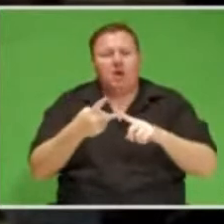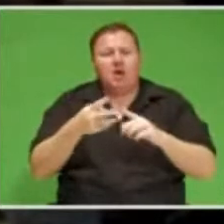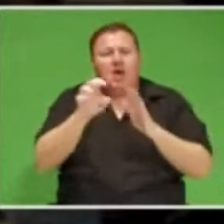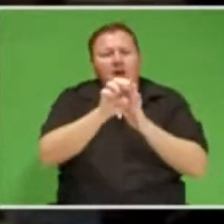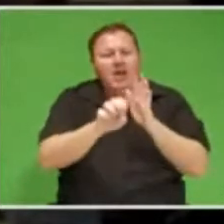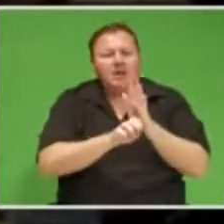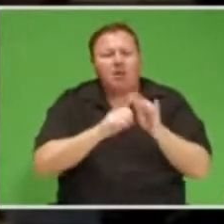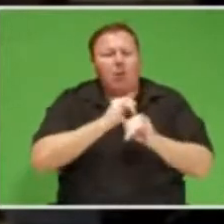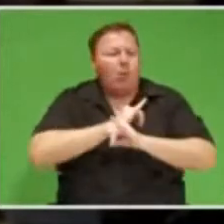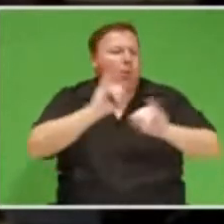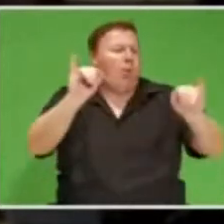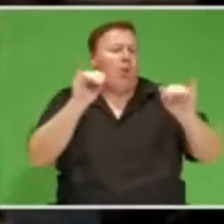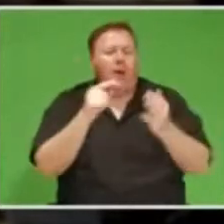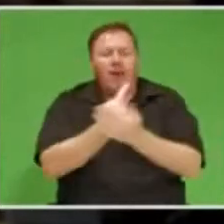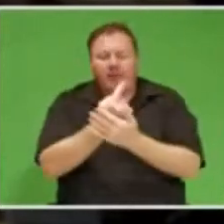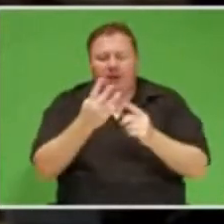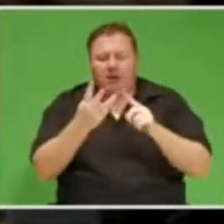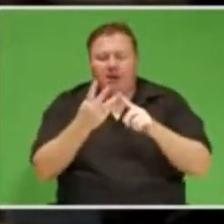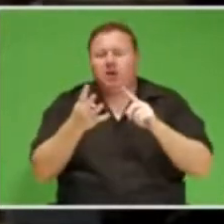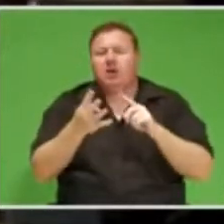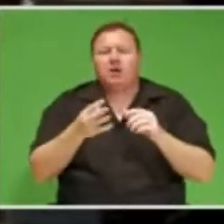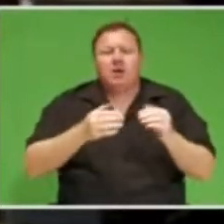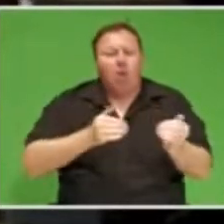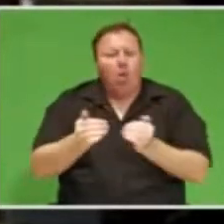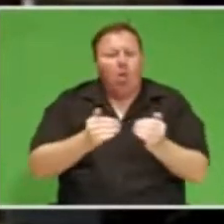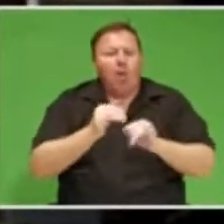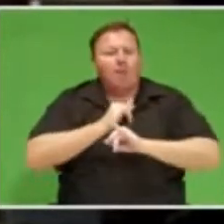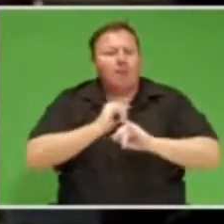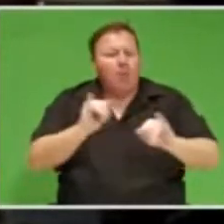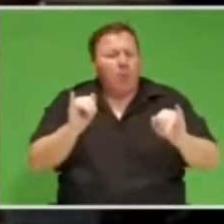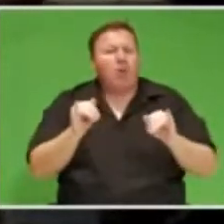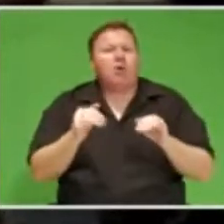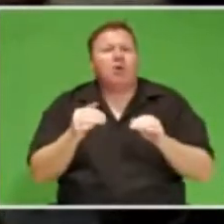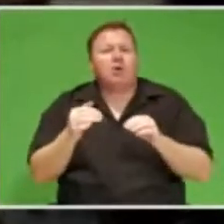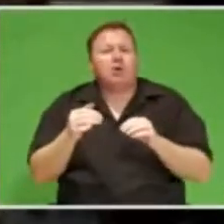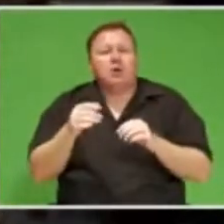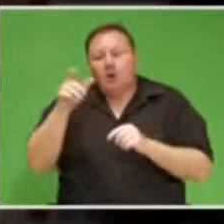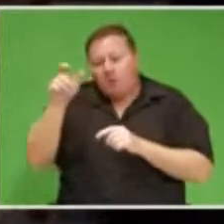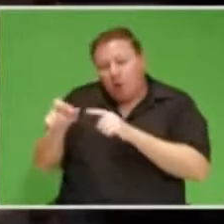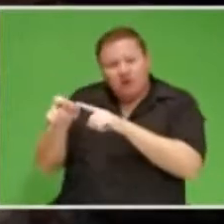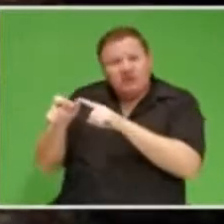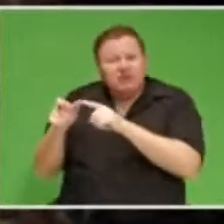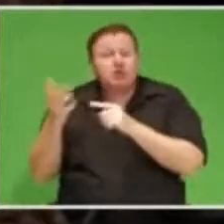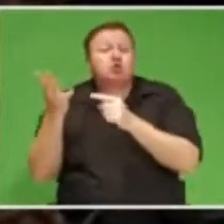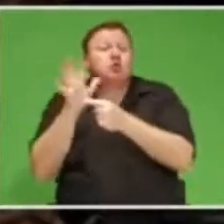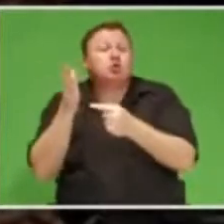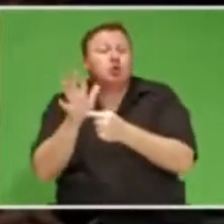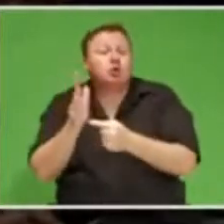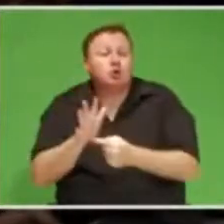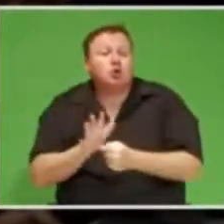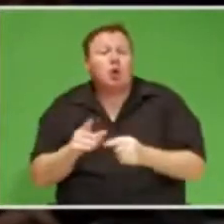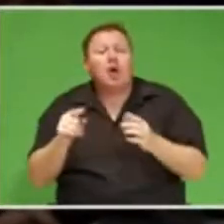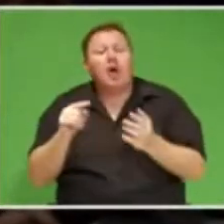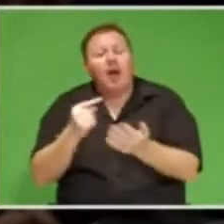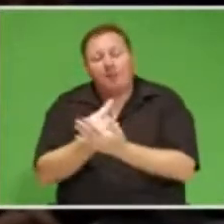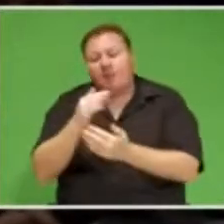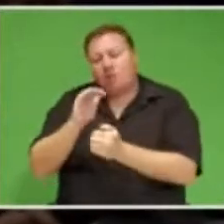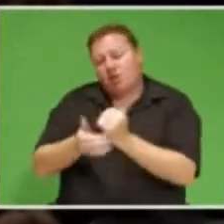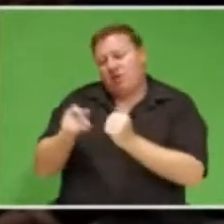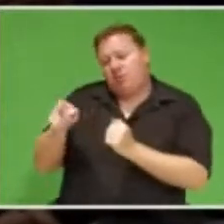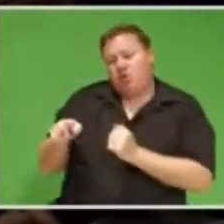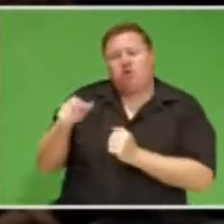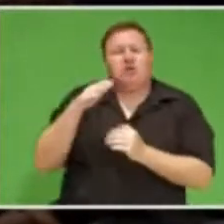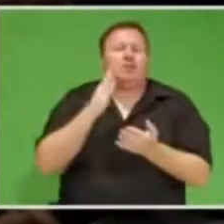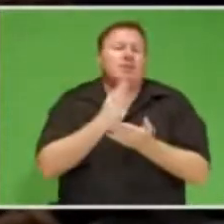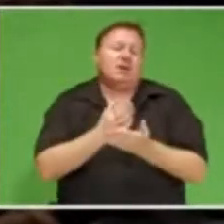conduct. We will finalize the draft public procurement bill to